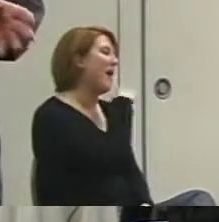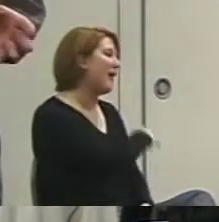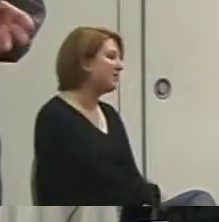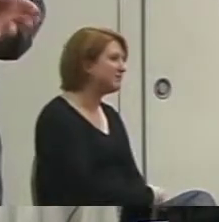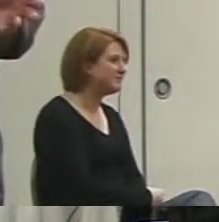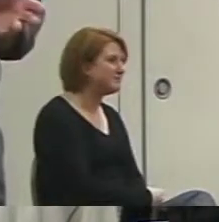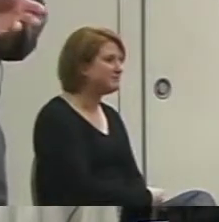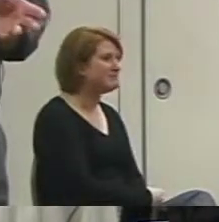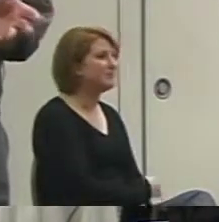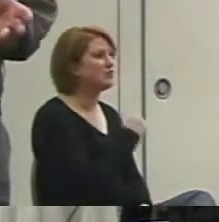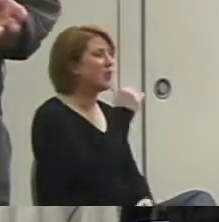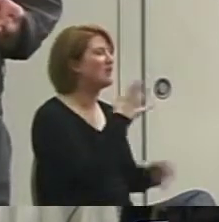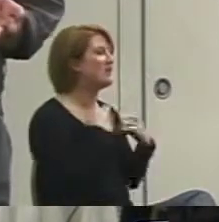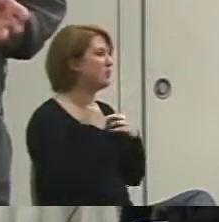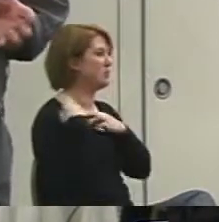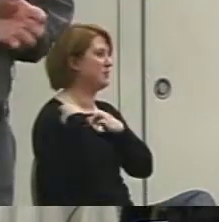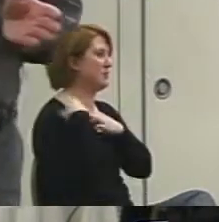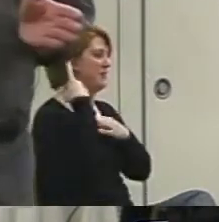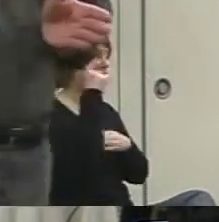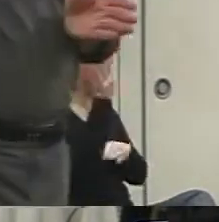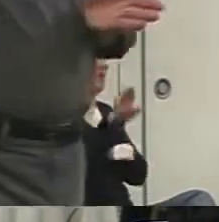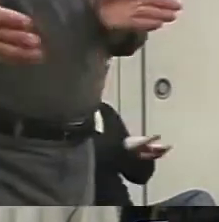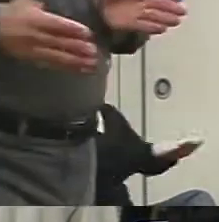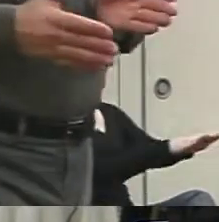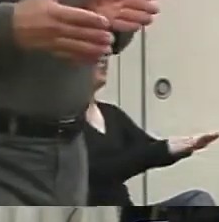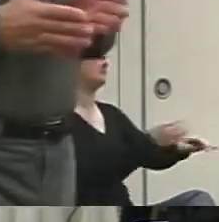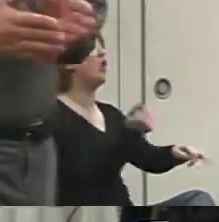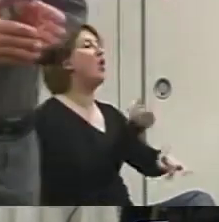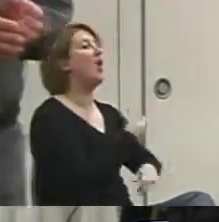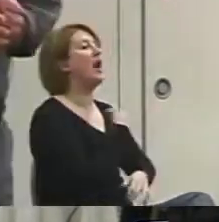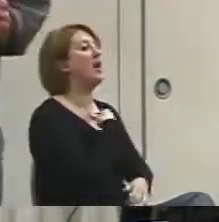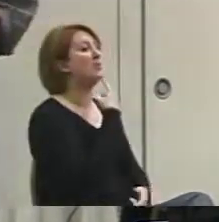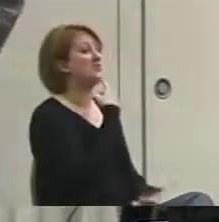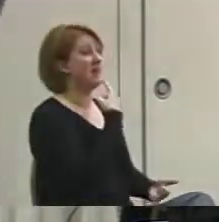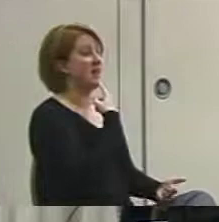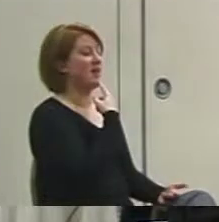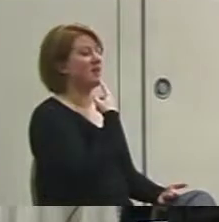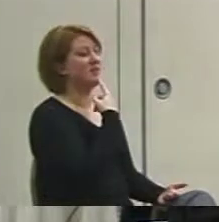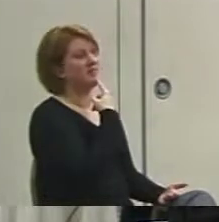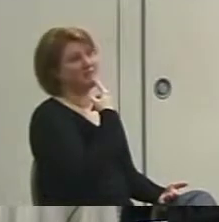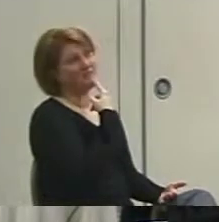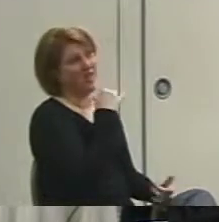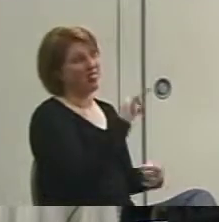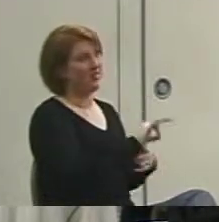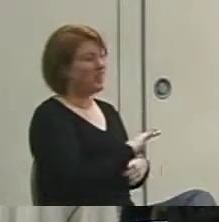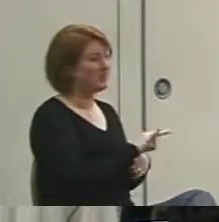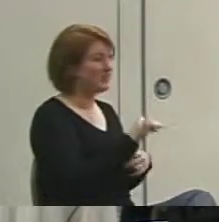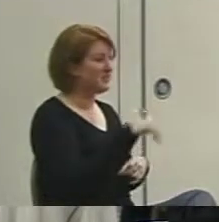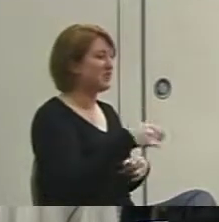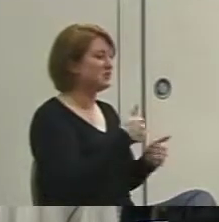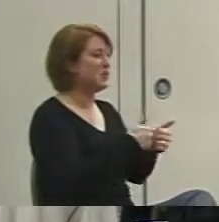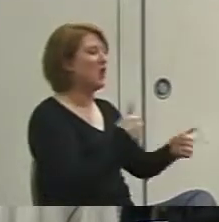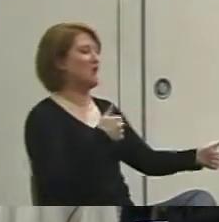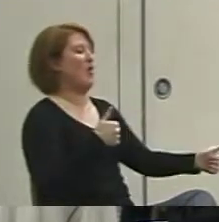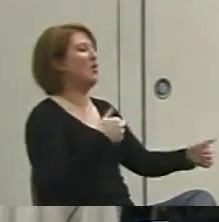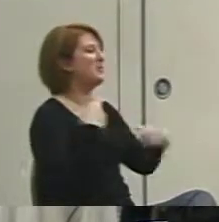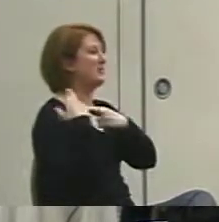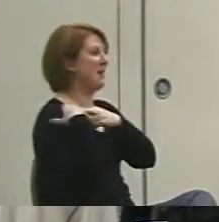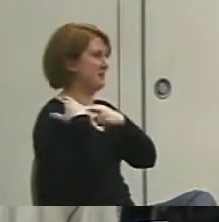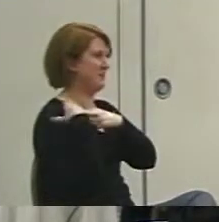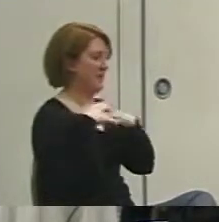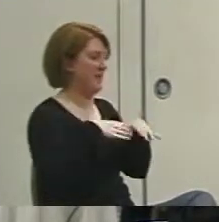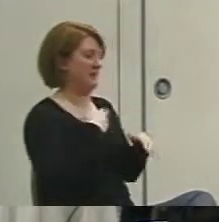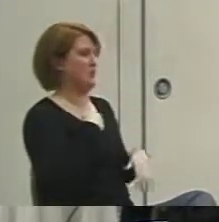to not have to accept responsibility. All of which I would say the function of that is to avoid having to take